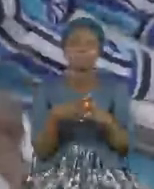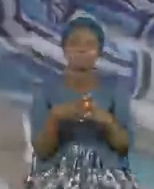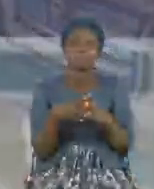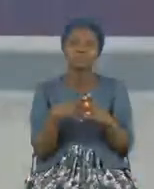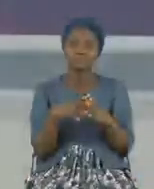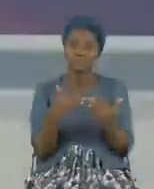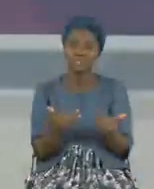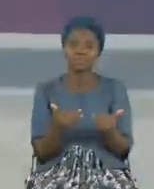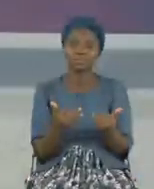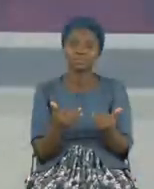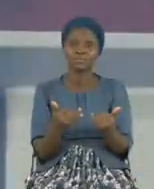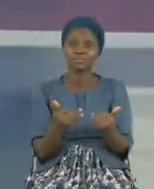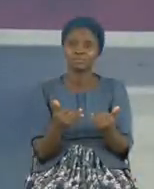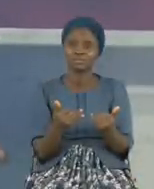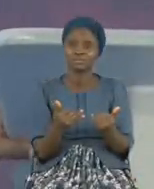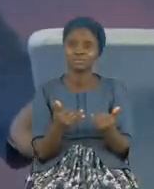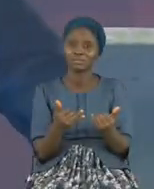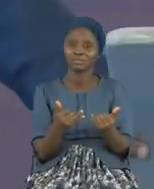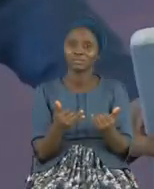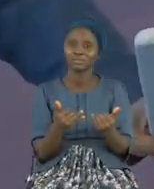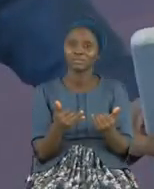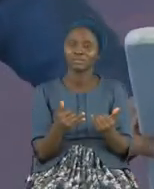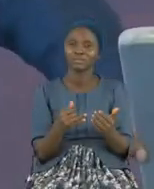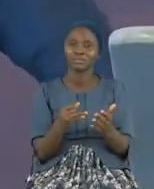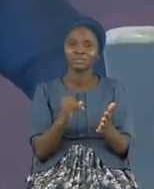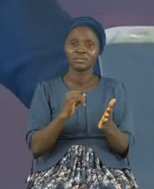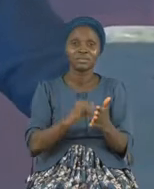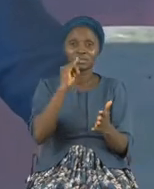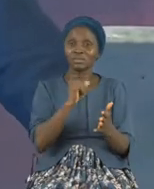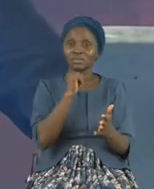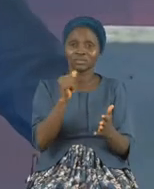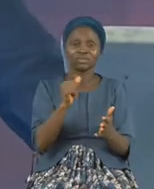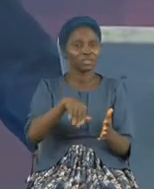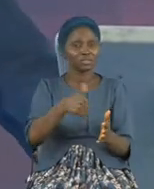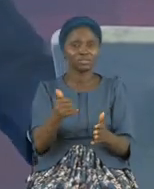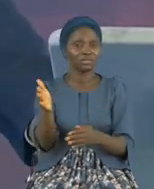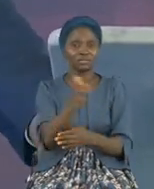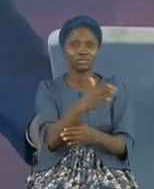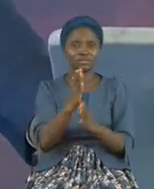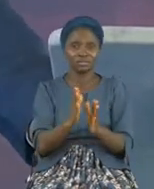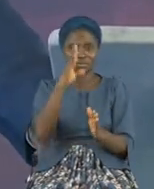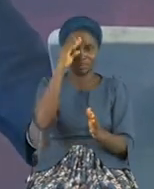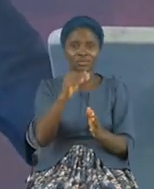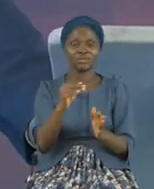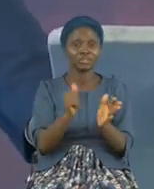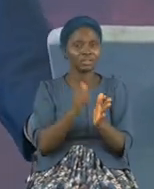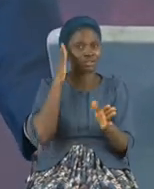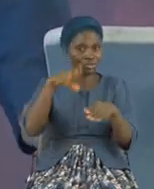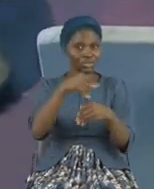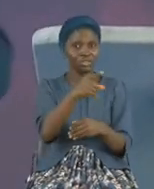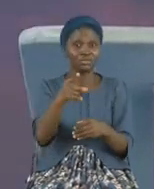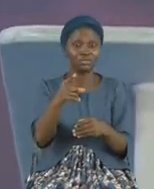Now, it's not another fisherman that will give you fish in that